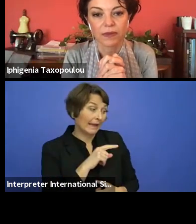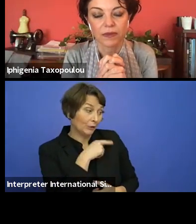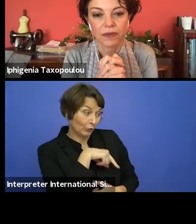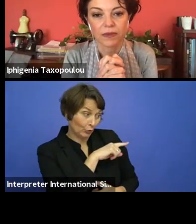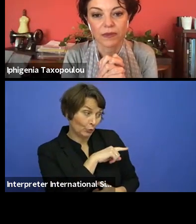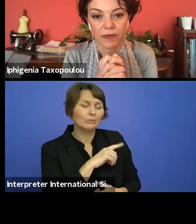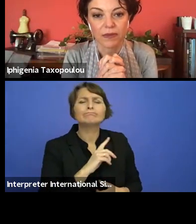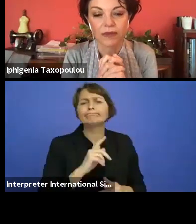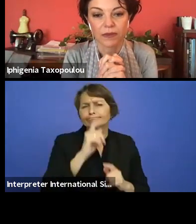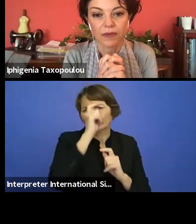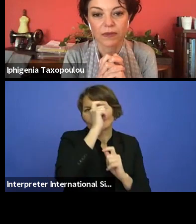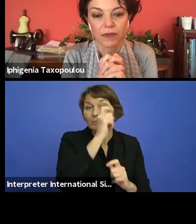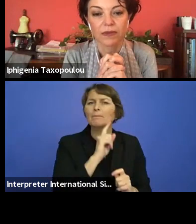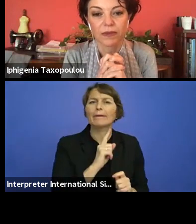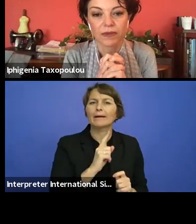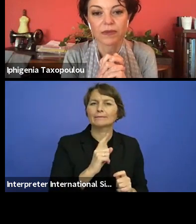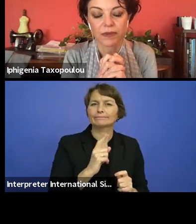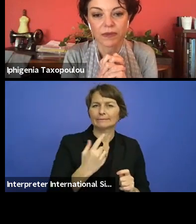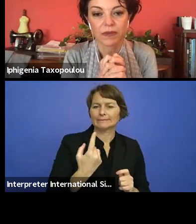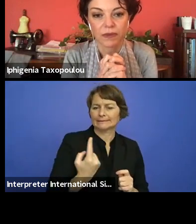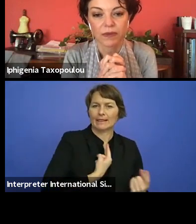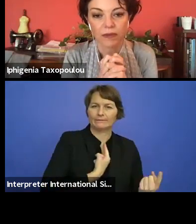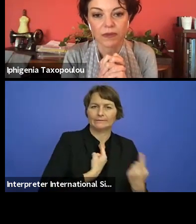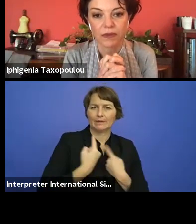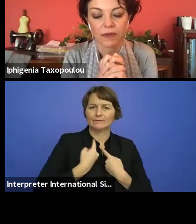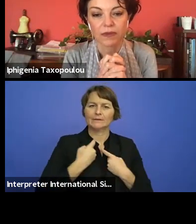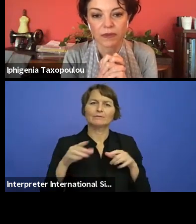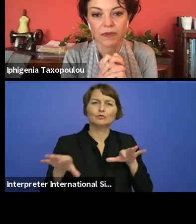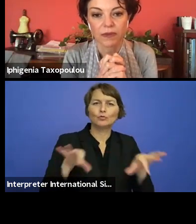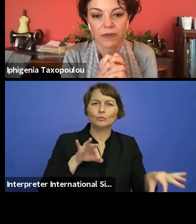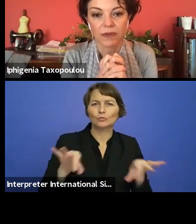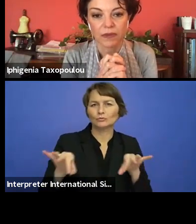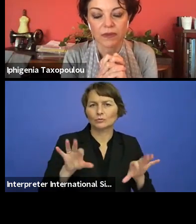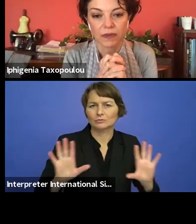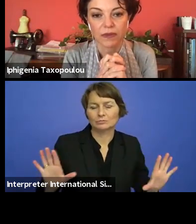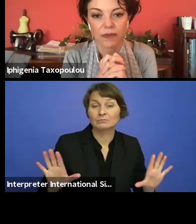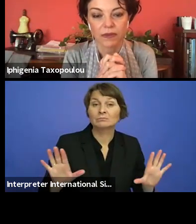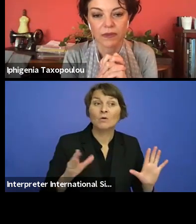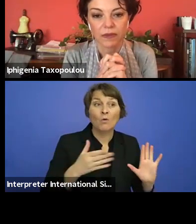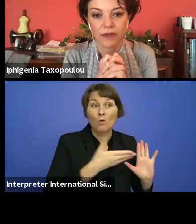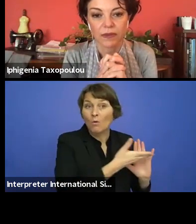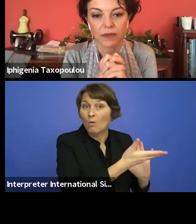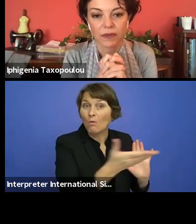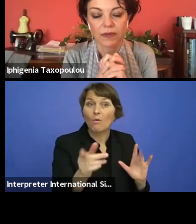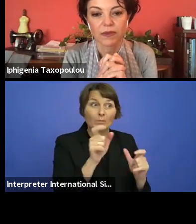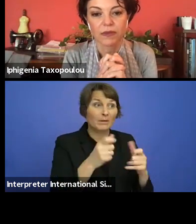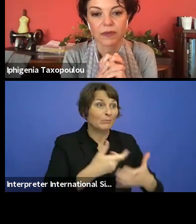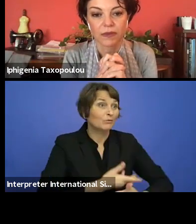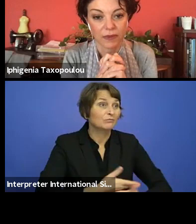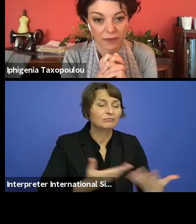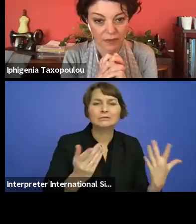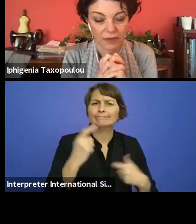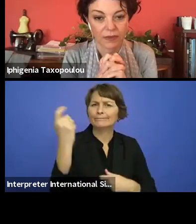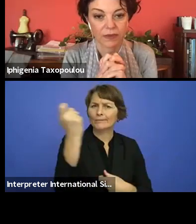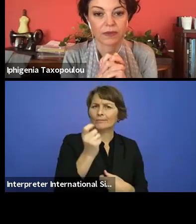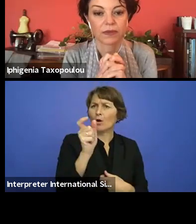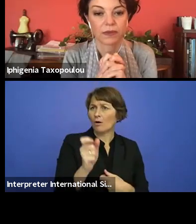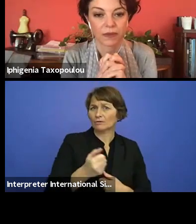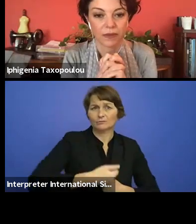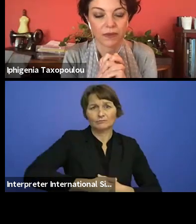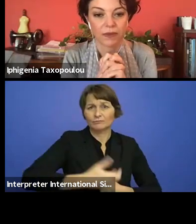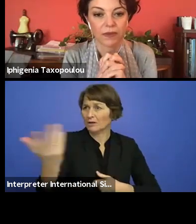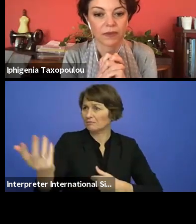an individual choice. Like, are all artists, especially all people are free, but all artists are free as well. And so it's your choice to do so, and it's